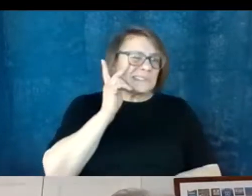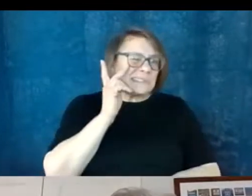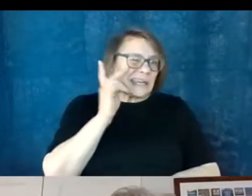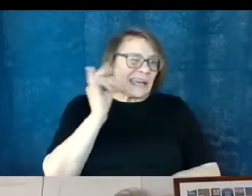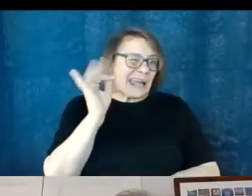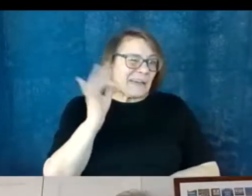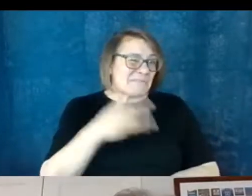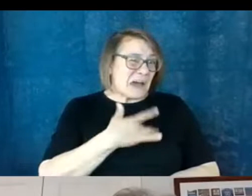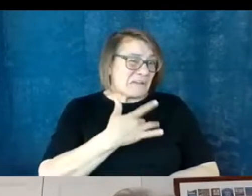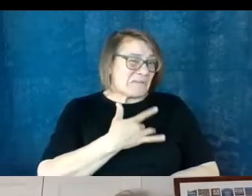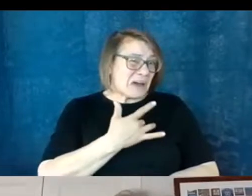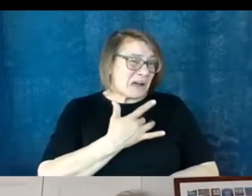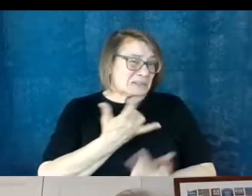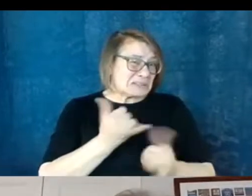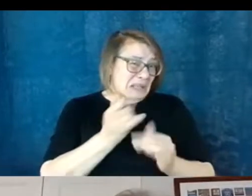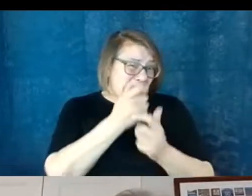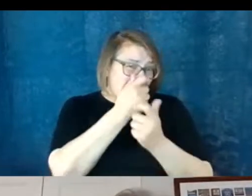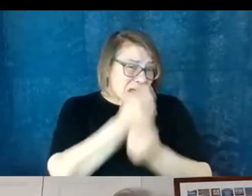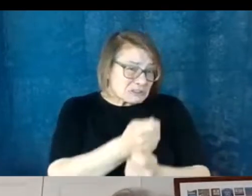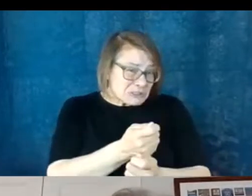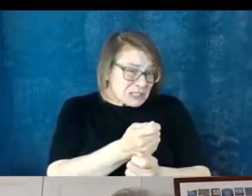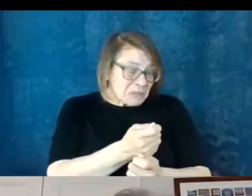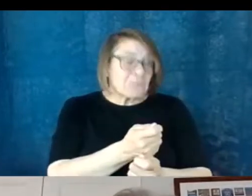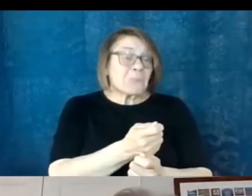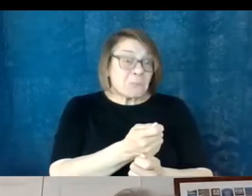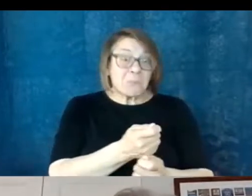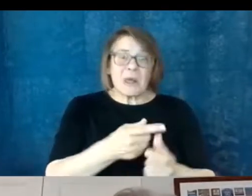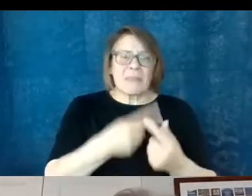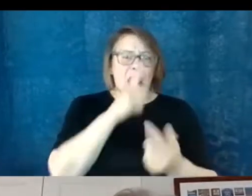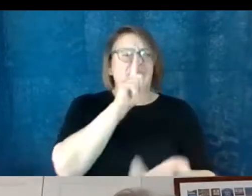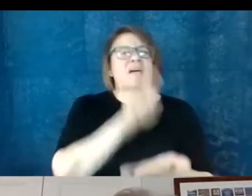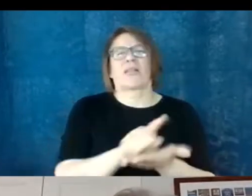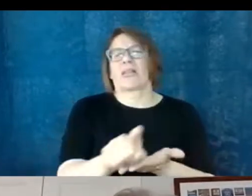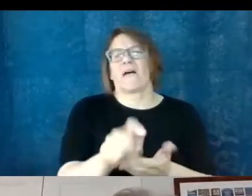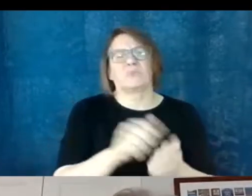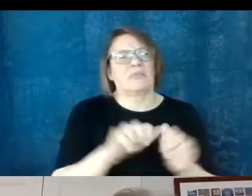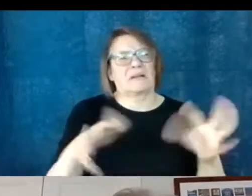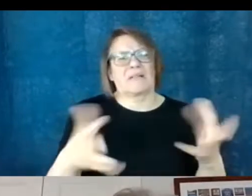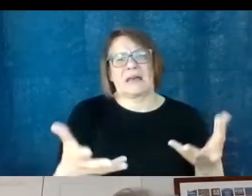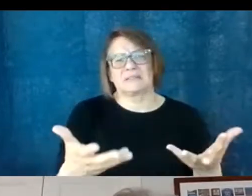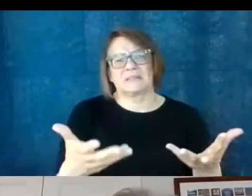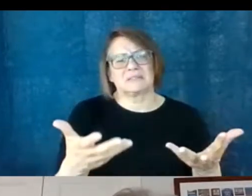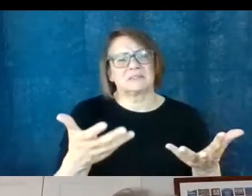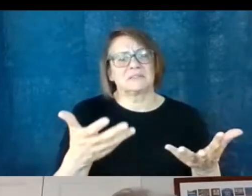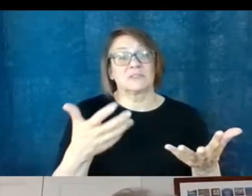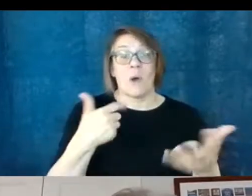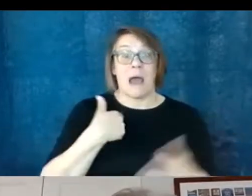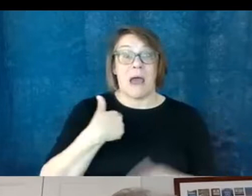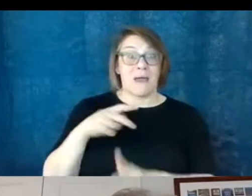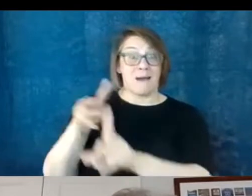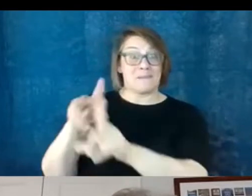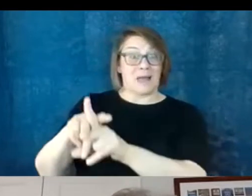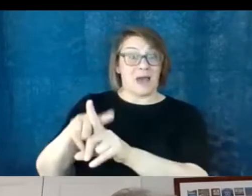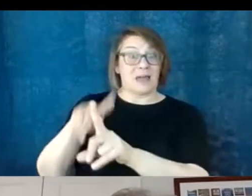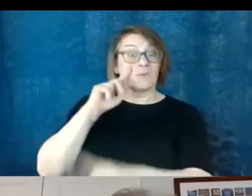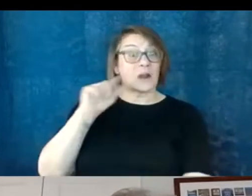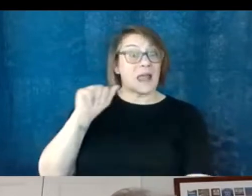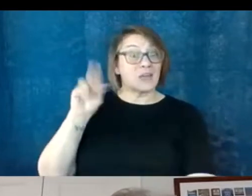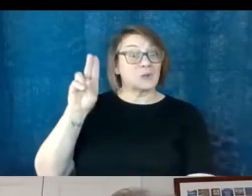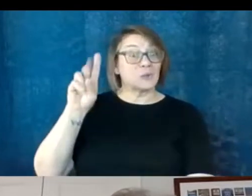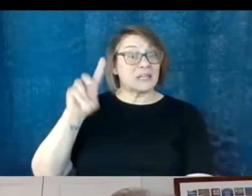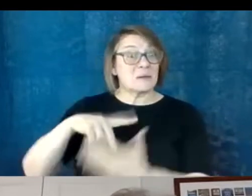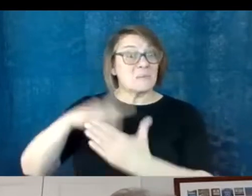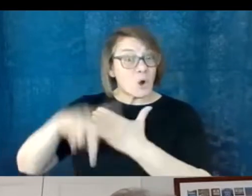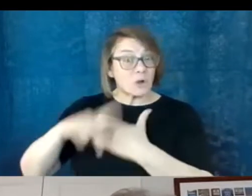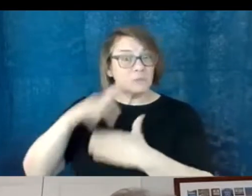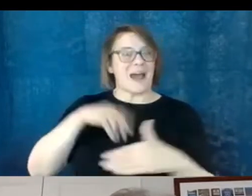be interested in pursuing an AUD, and I loved them. So I applied for AUD programs. I got into